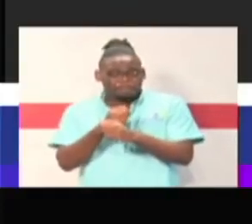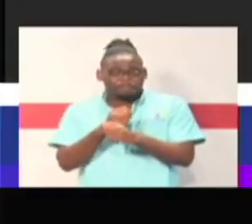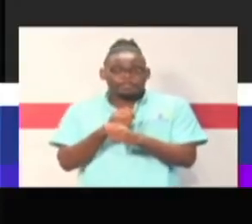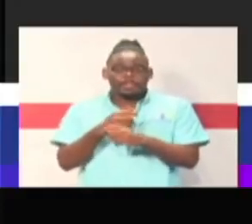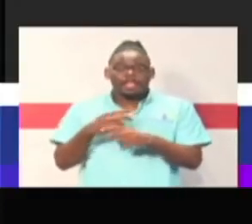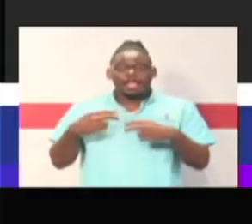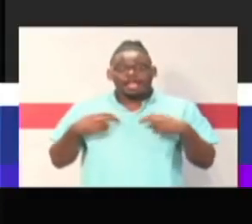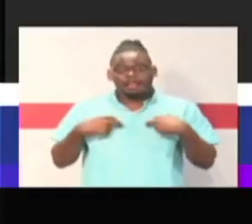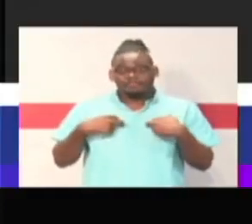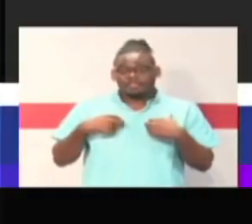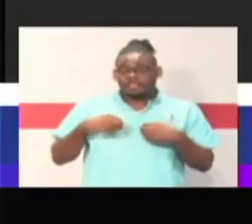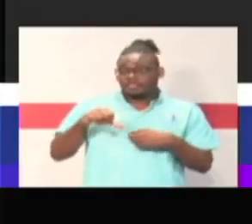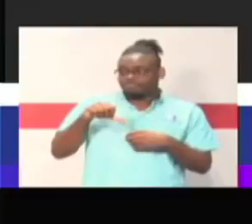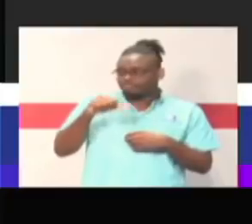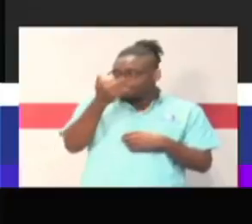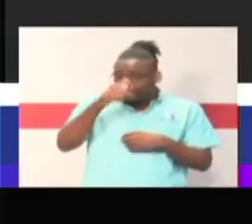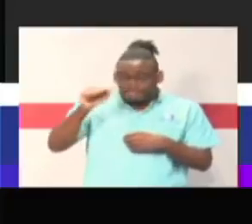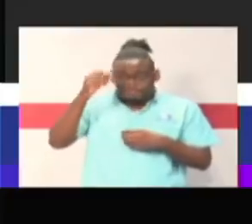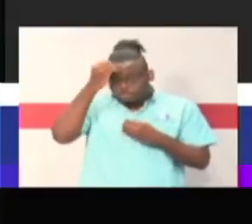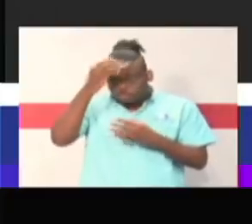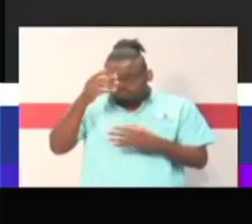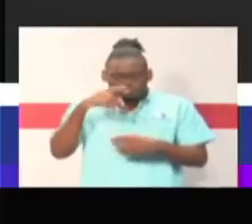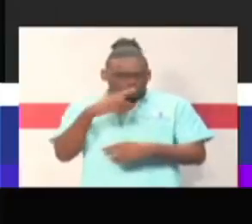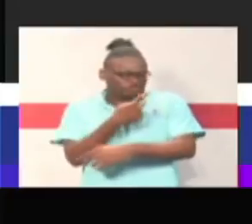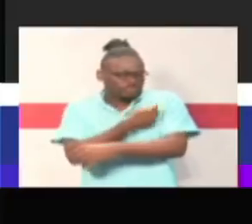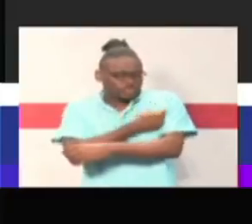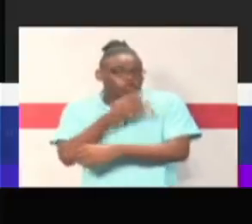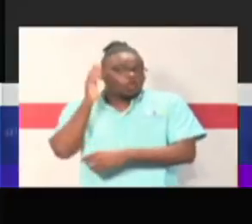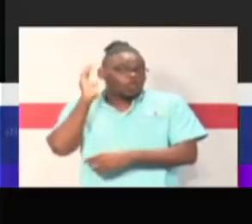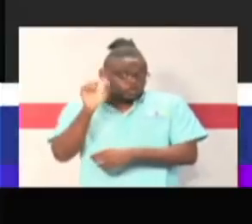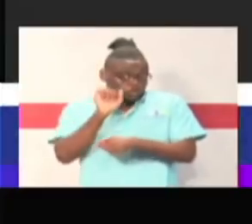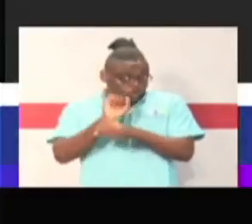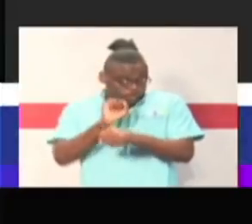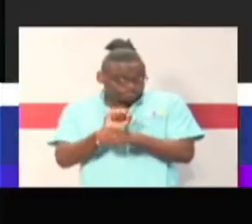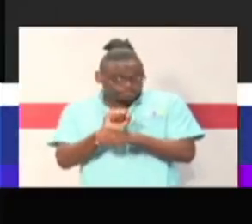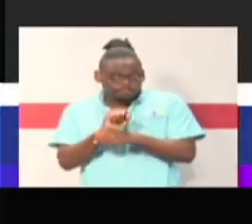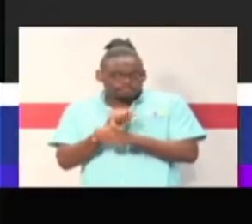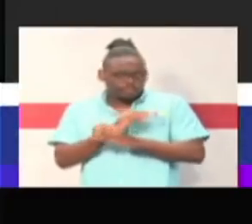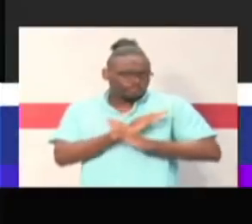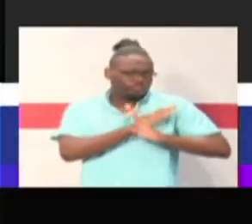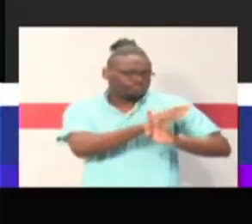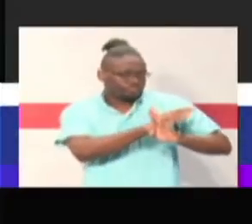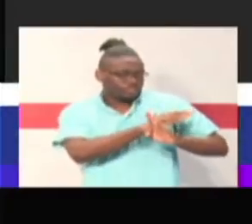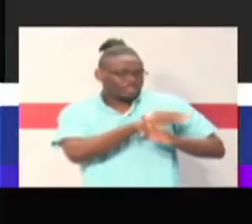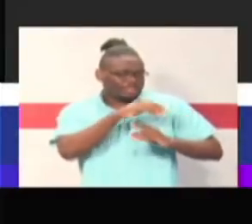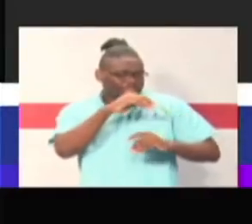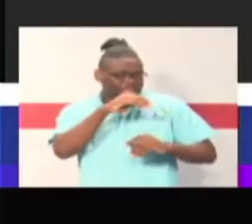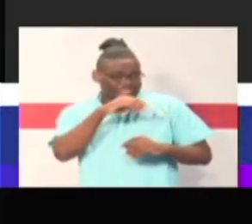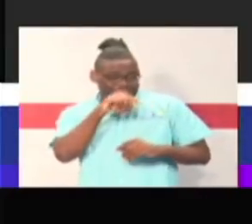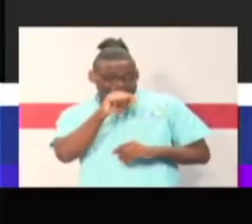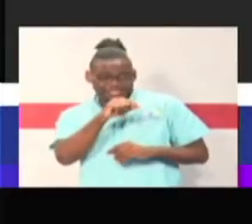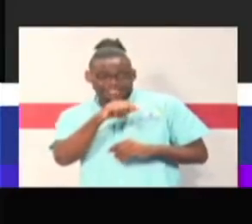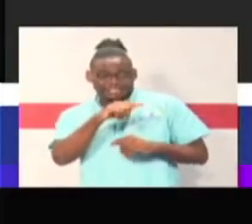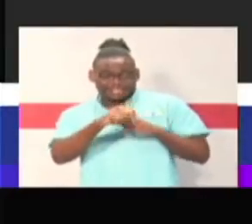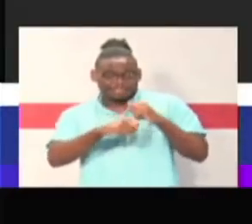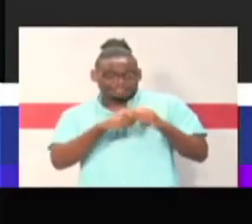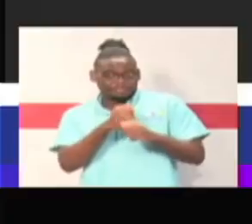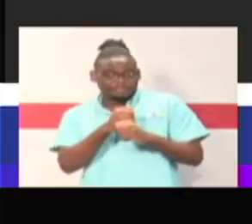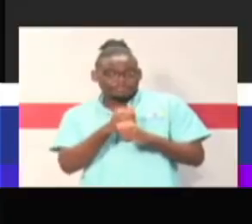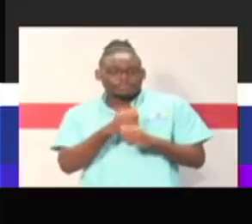how effective the vaccines we have are against this particular variant? That's my first question. My second is, we